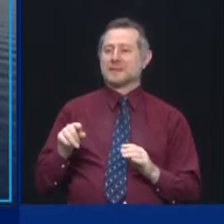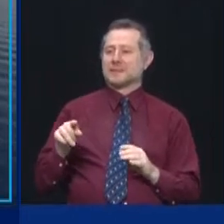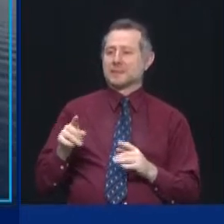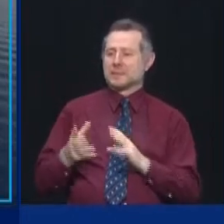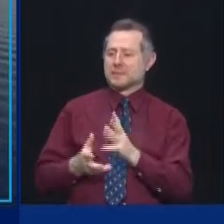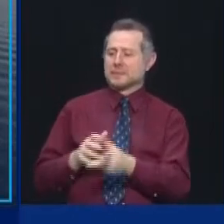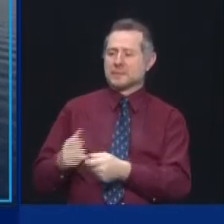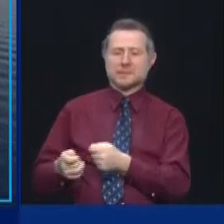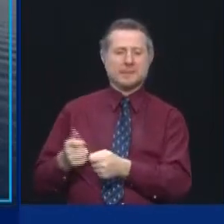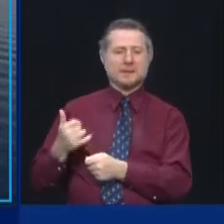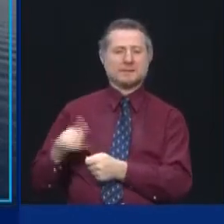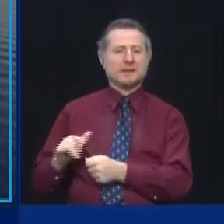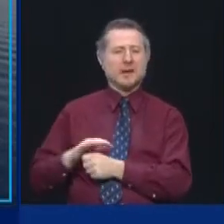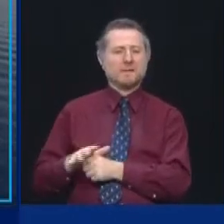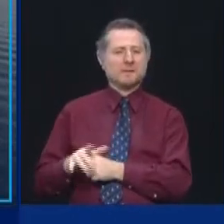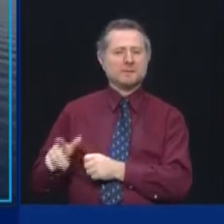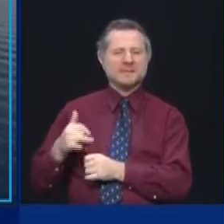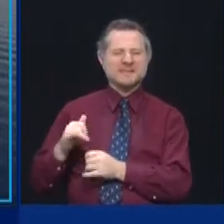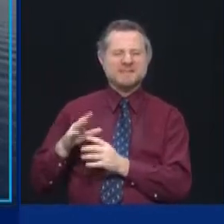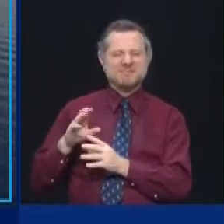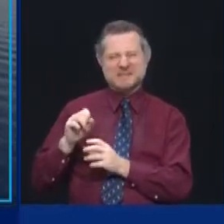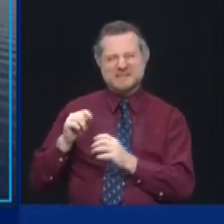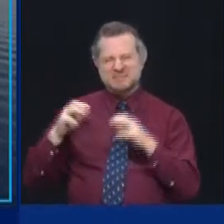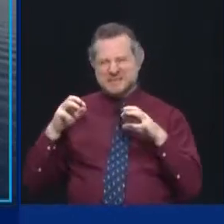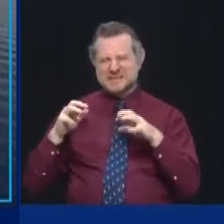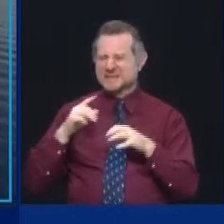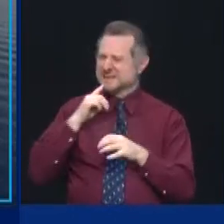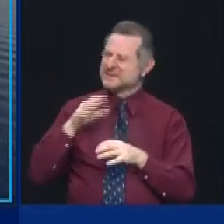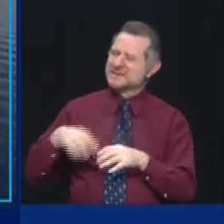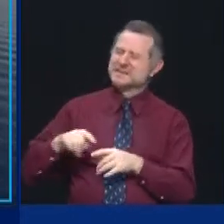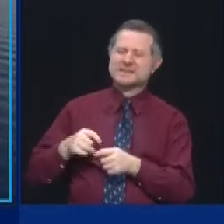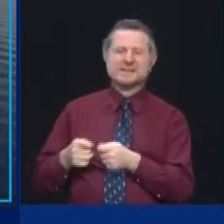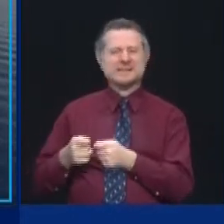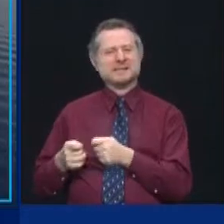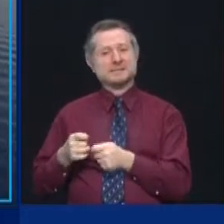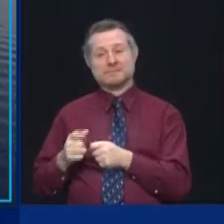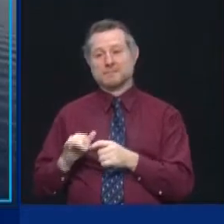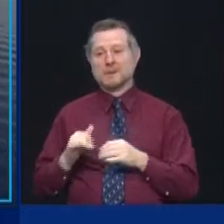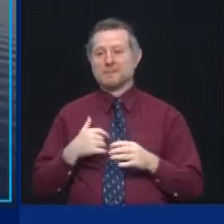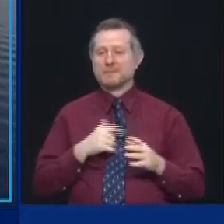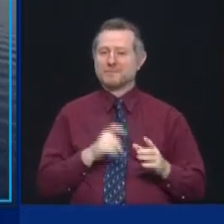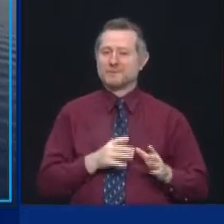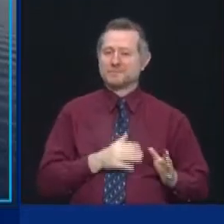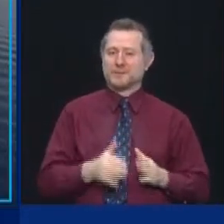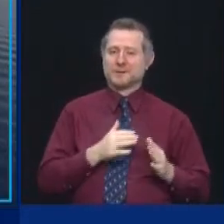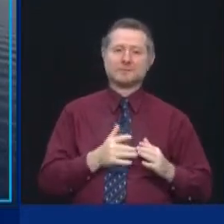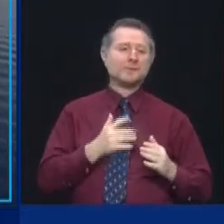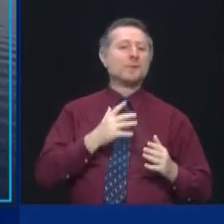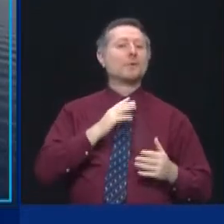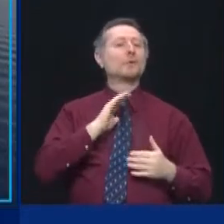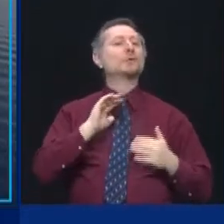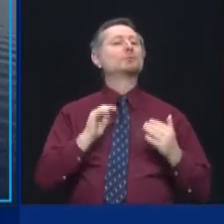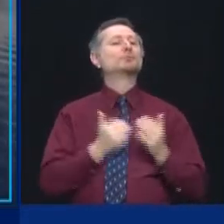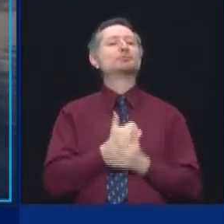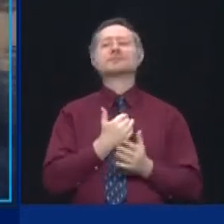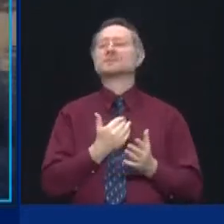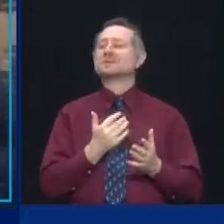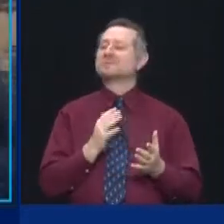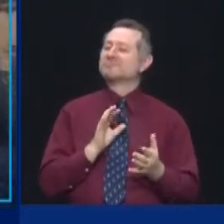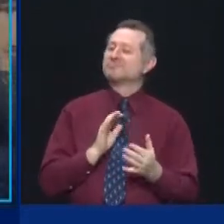this past year, not just with completing an entirely new facility that we